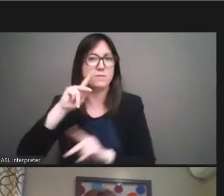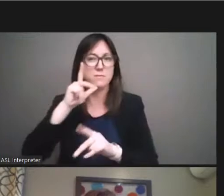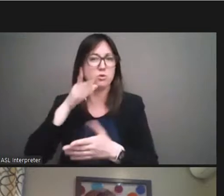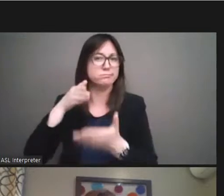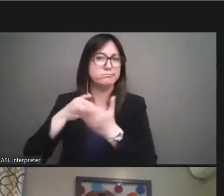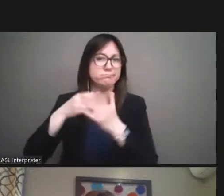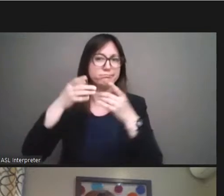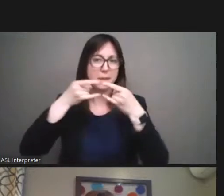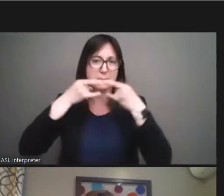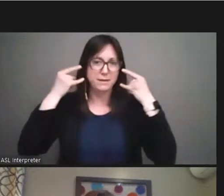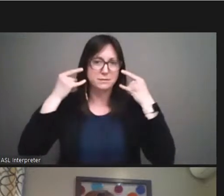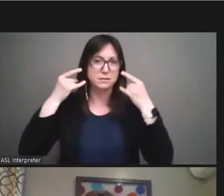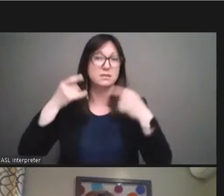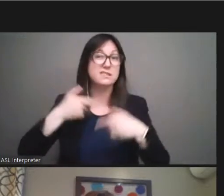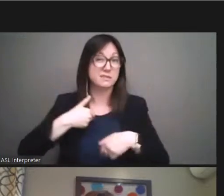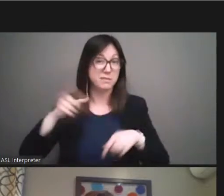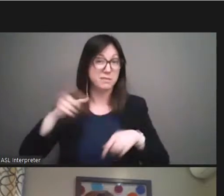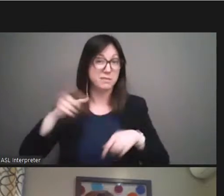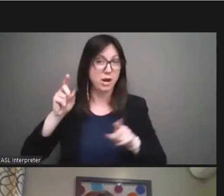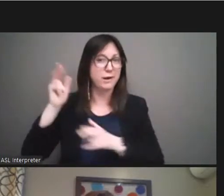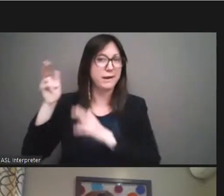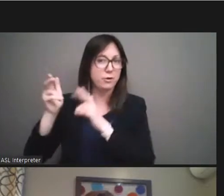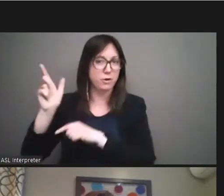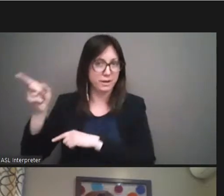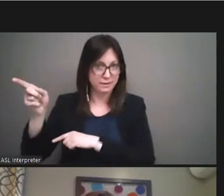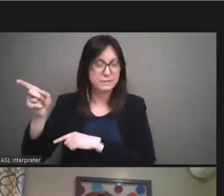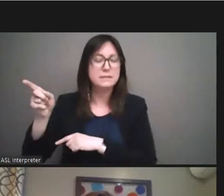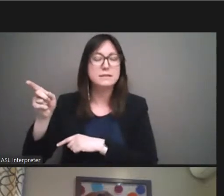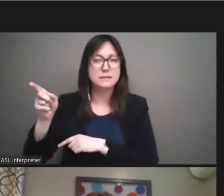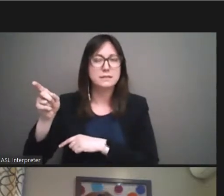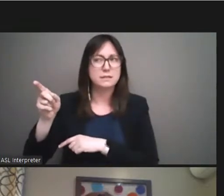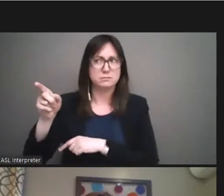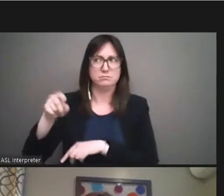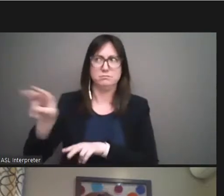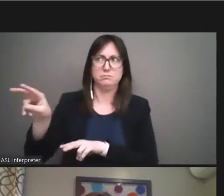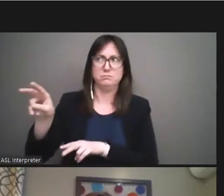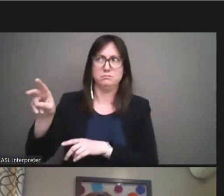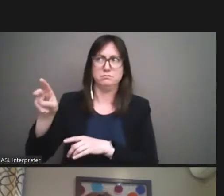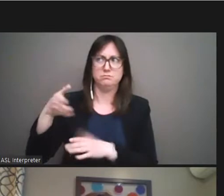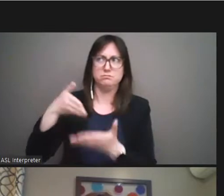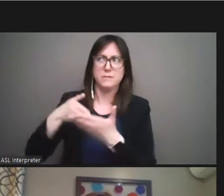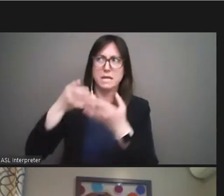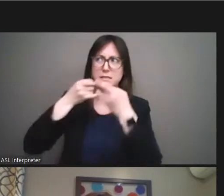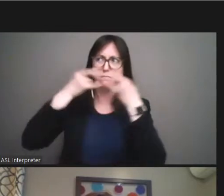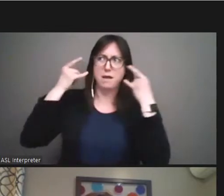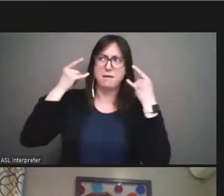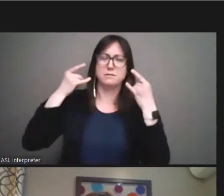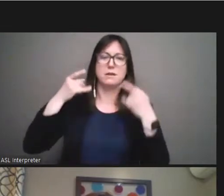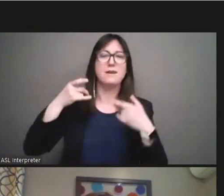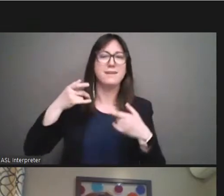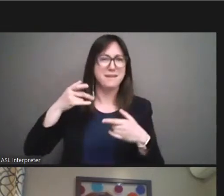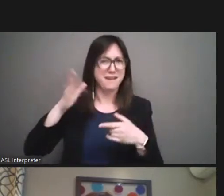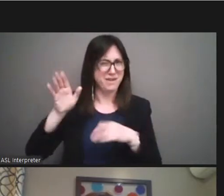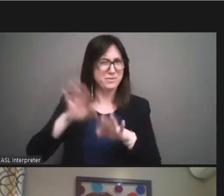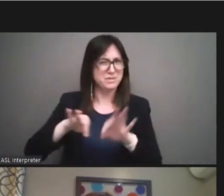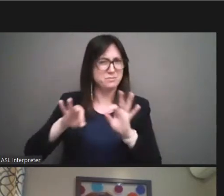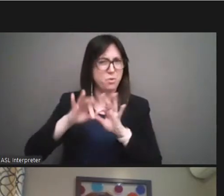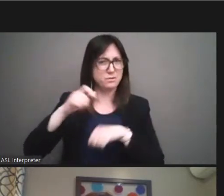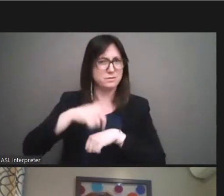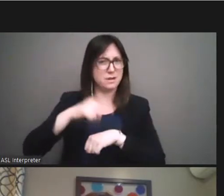time. And I think that was a really key moment for me. And it's something I still think about